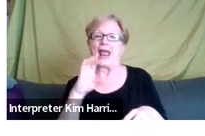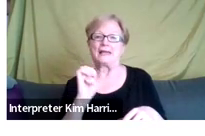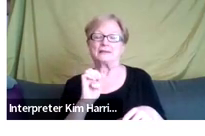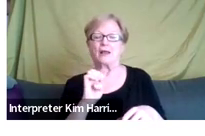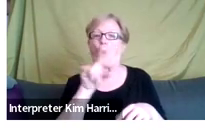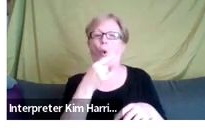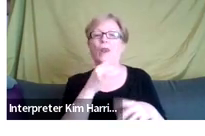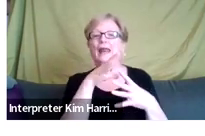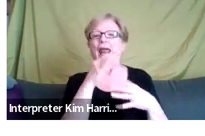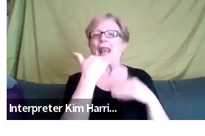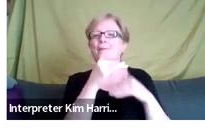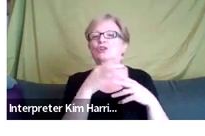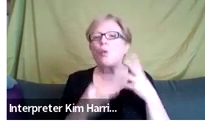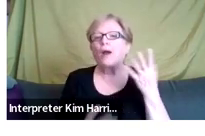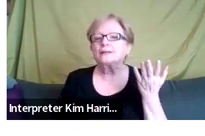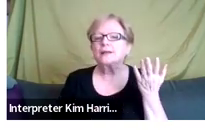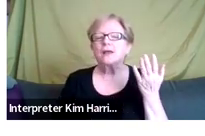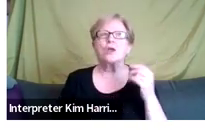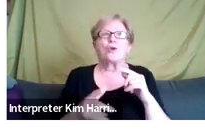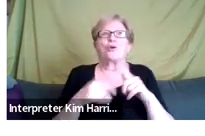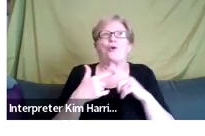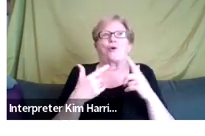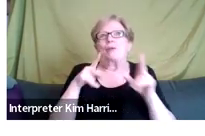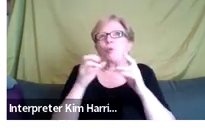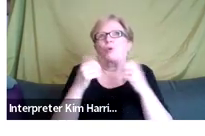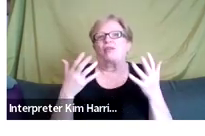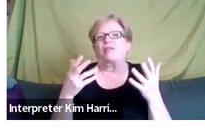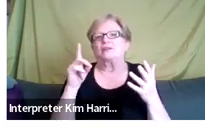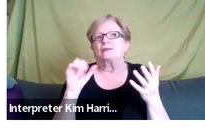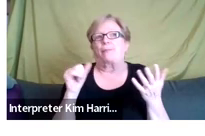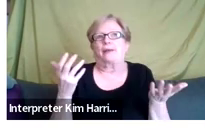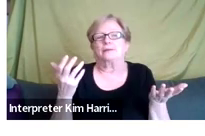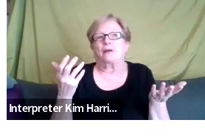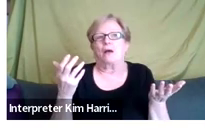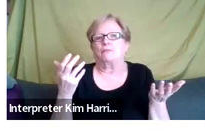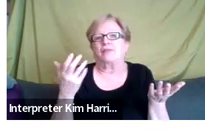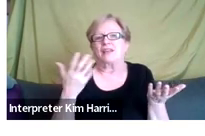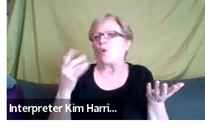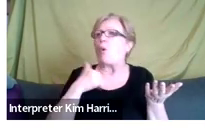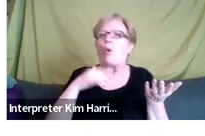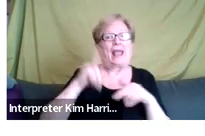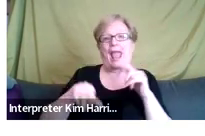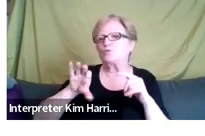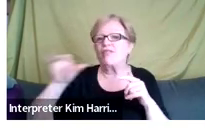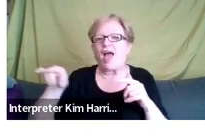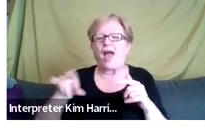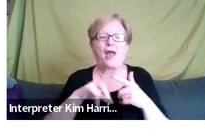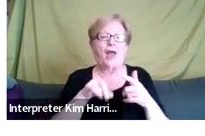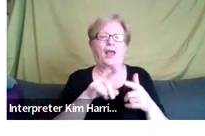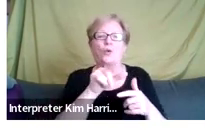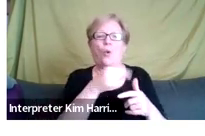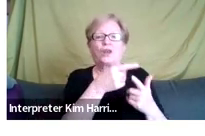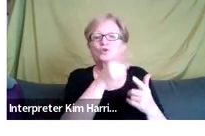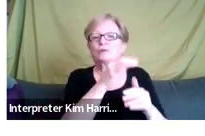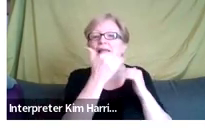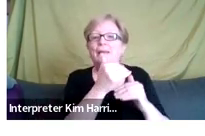oftentimes, people with disabilities we've had, women of color and those type of things,